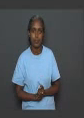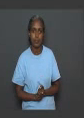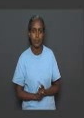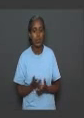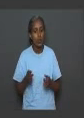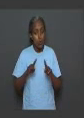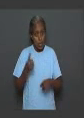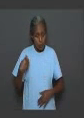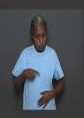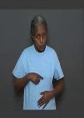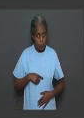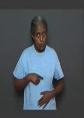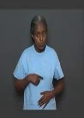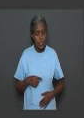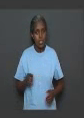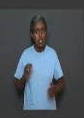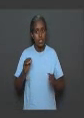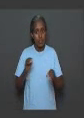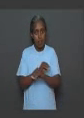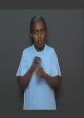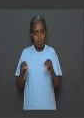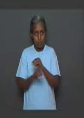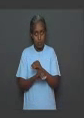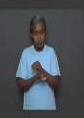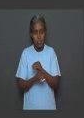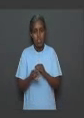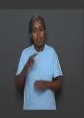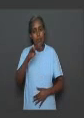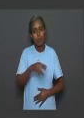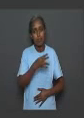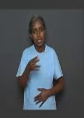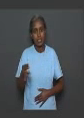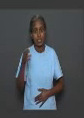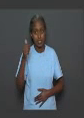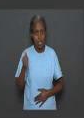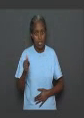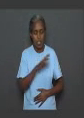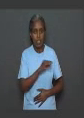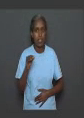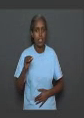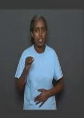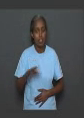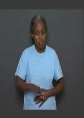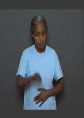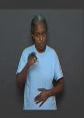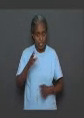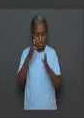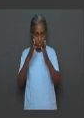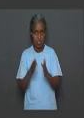When we transpose matrix A and find its